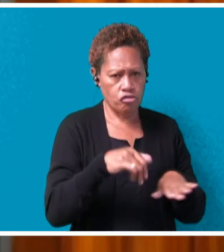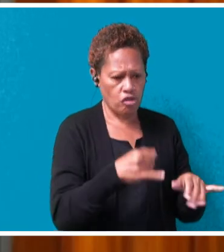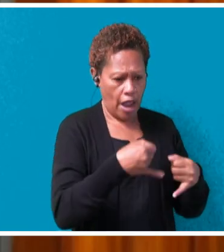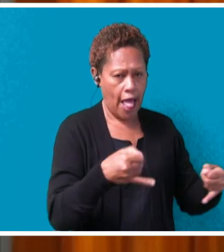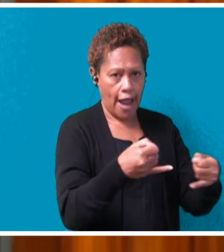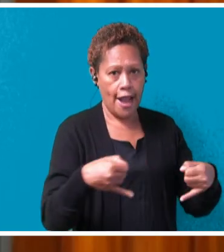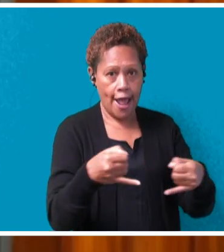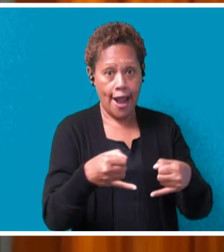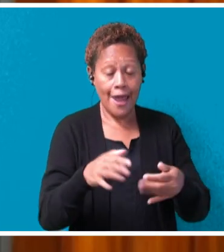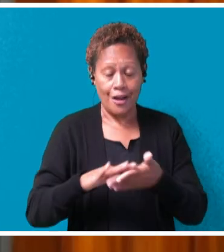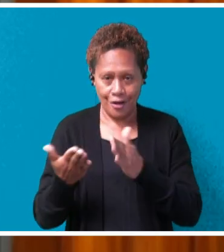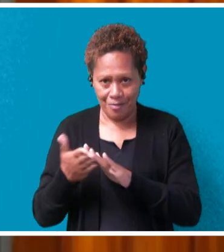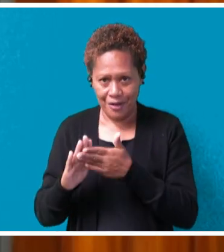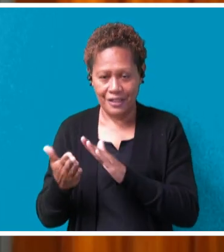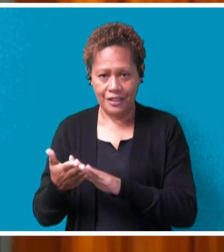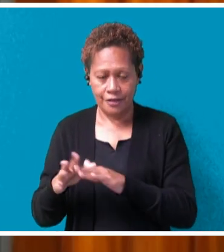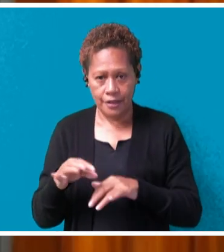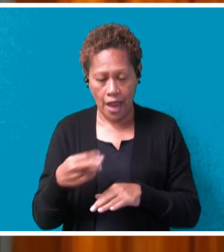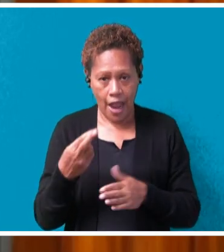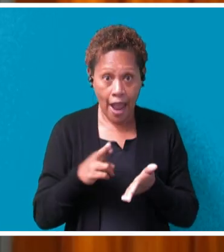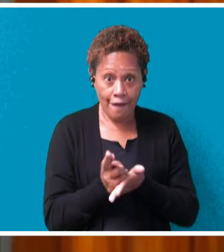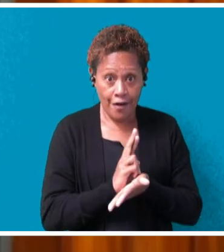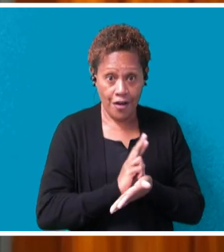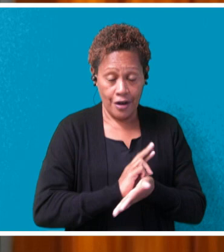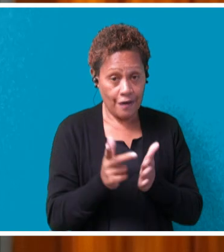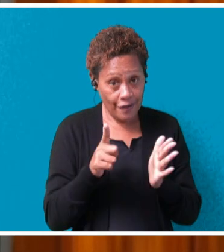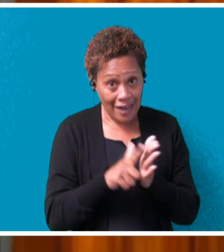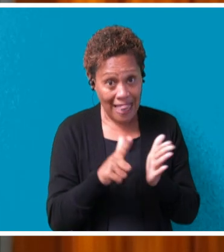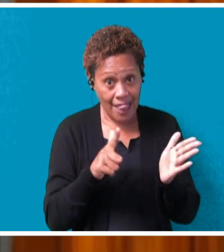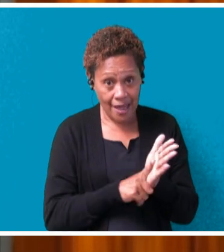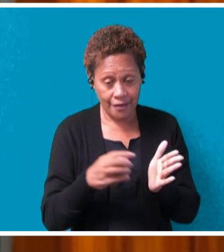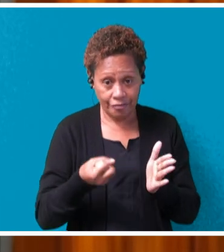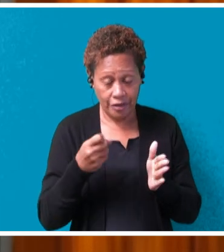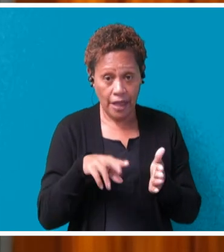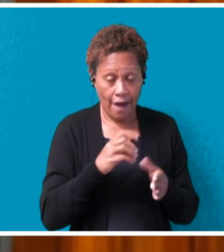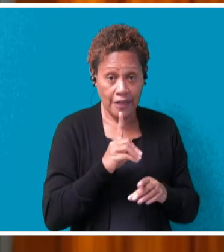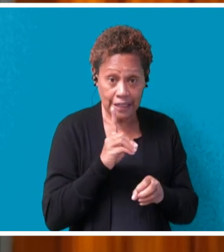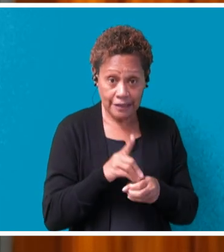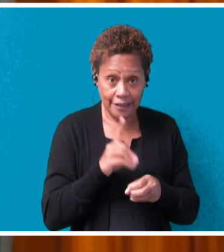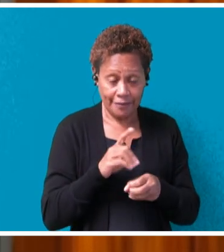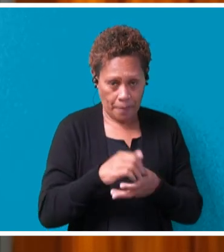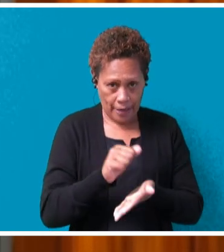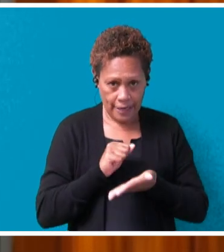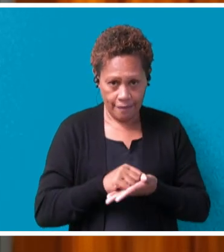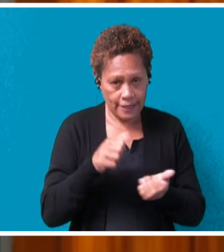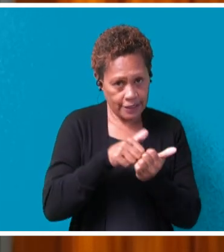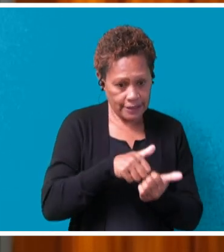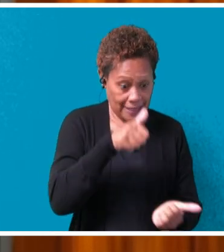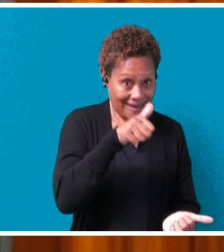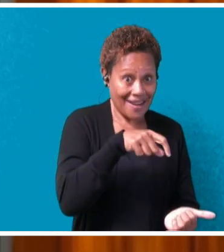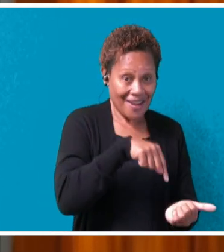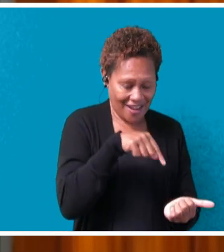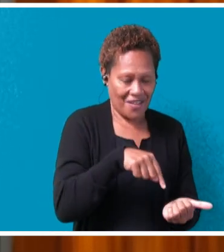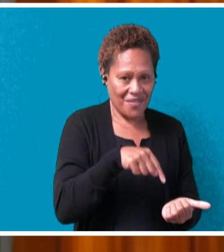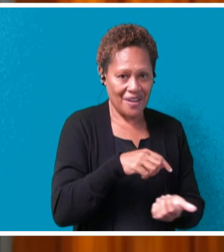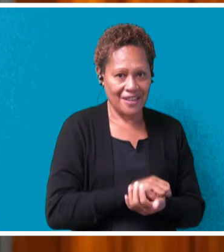communities, and advancing the review of legislation to support digital record-keeping and certification. I am also pleased